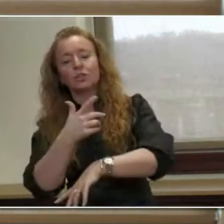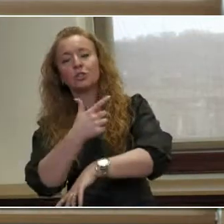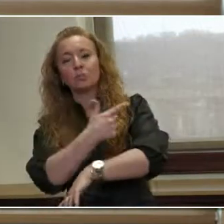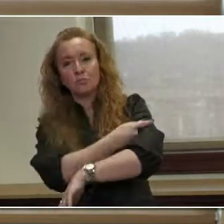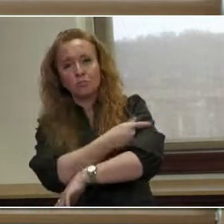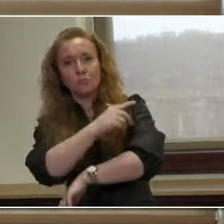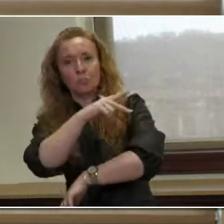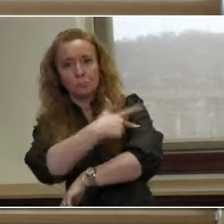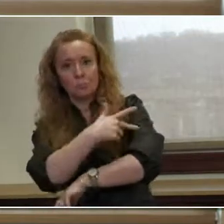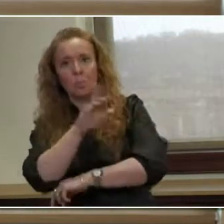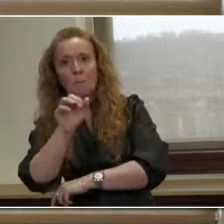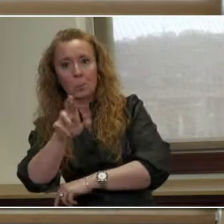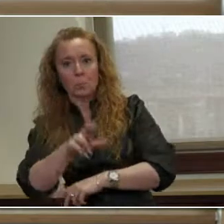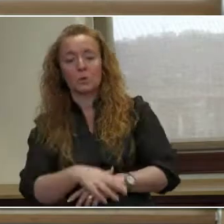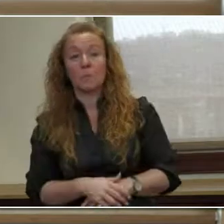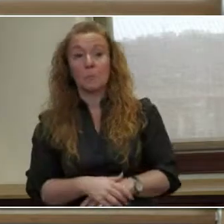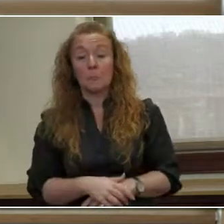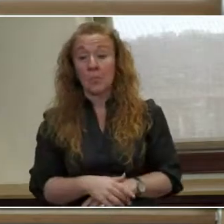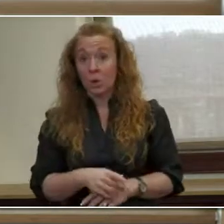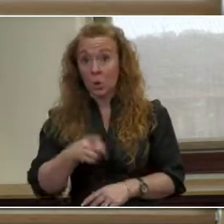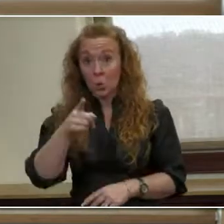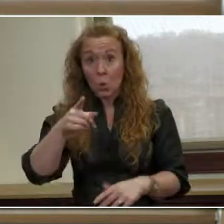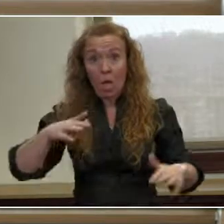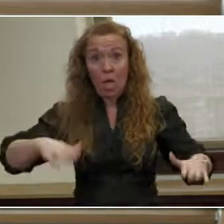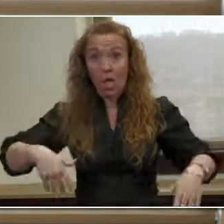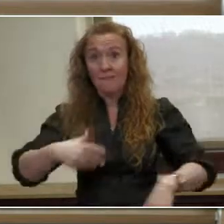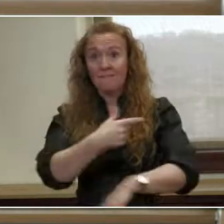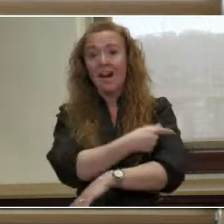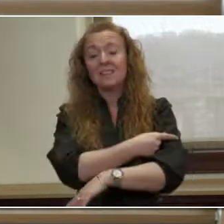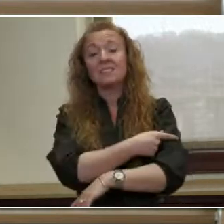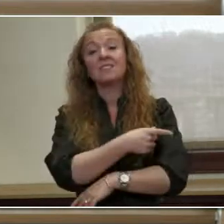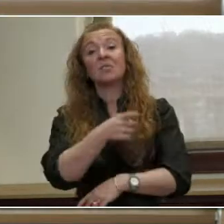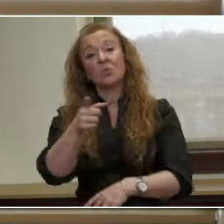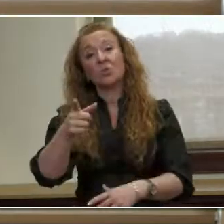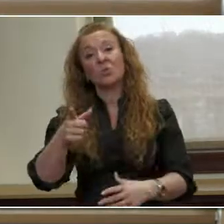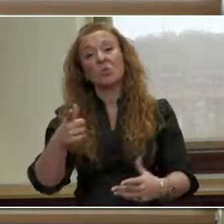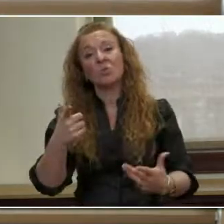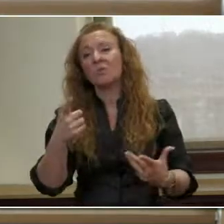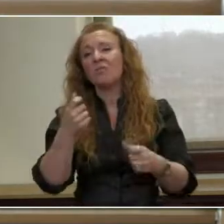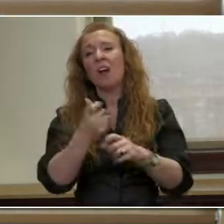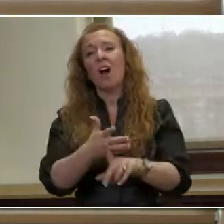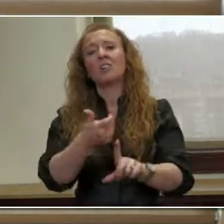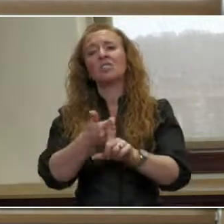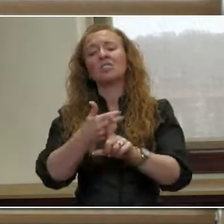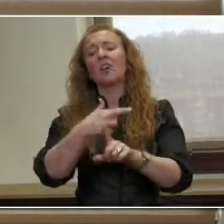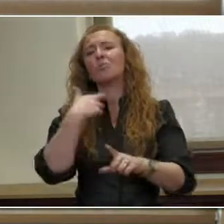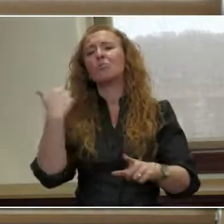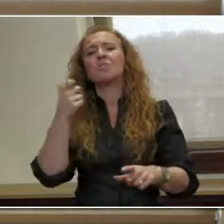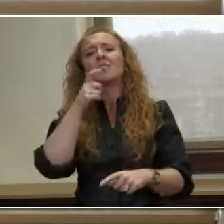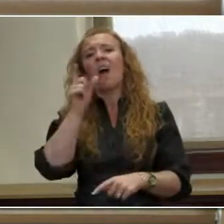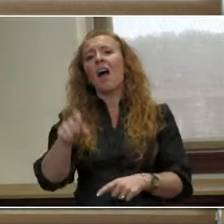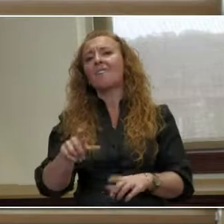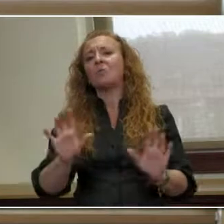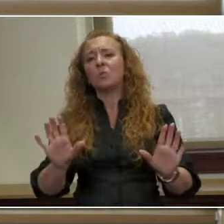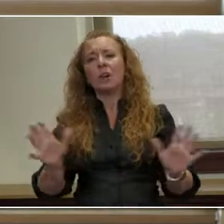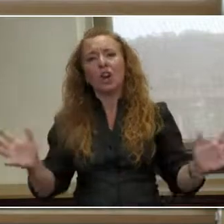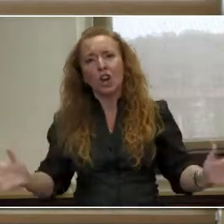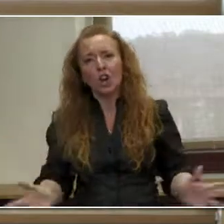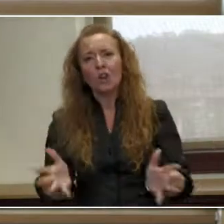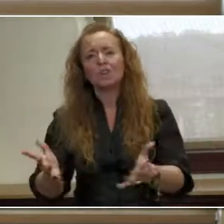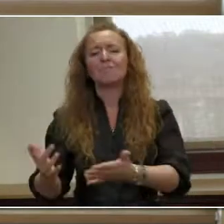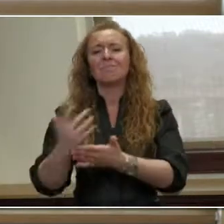booster. If you are not yet vaccinated, you are taking unnecessary risk. I urge you to get the